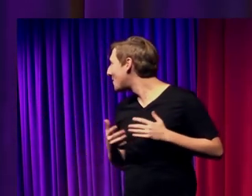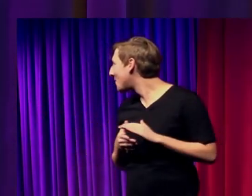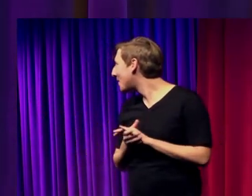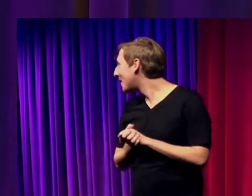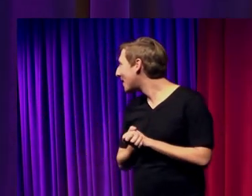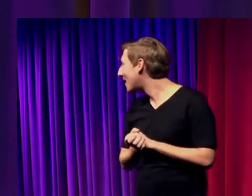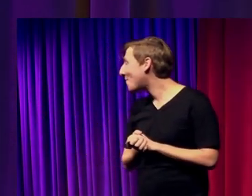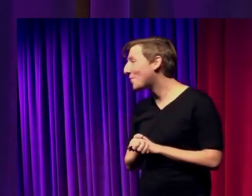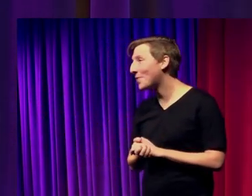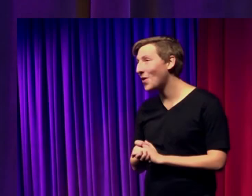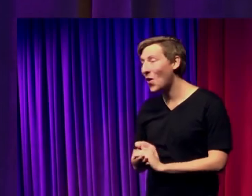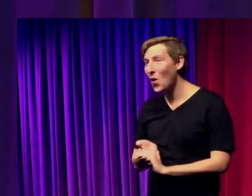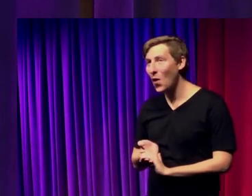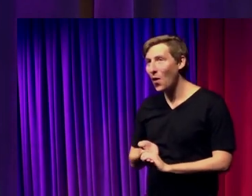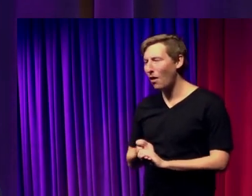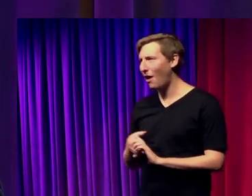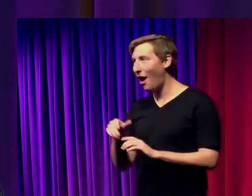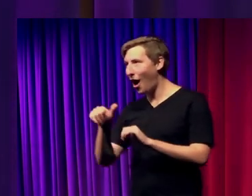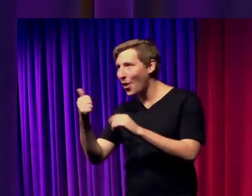Well, you look at that.